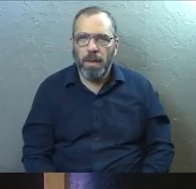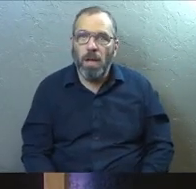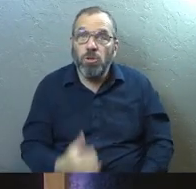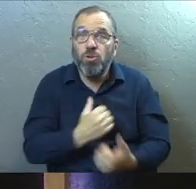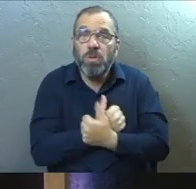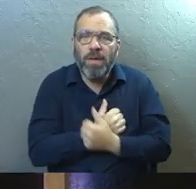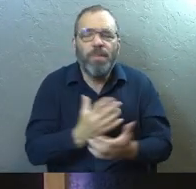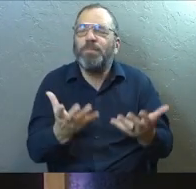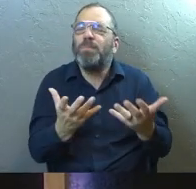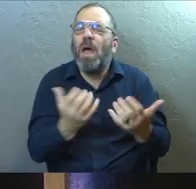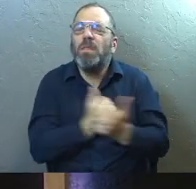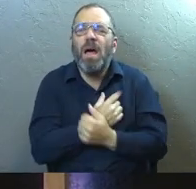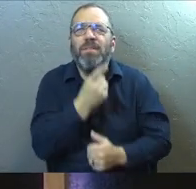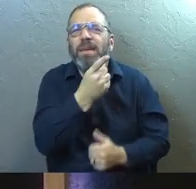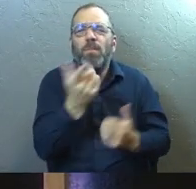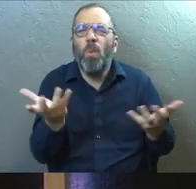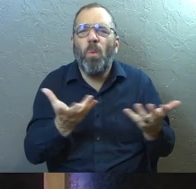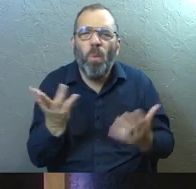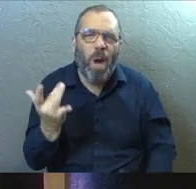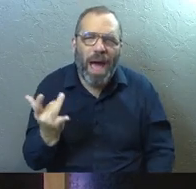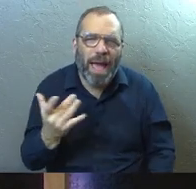Do you love him? What do you love about him?